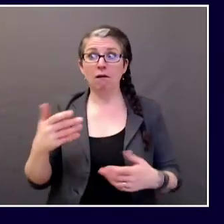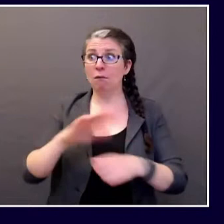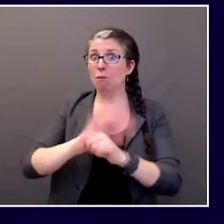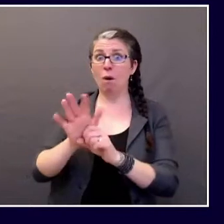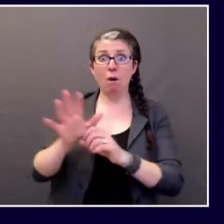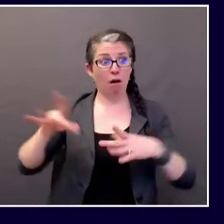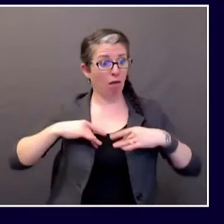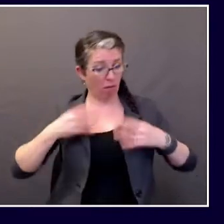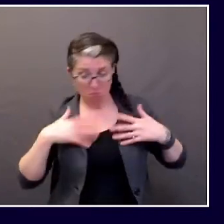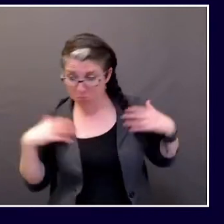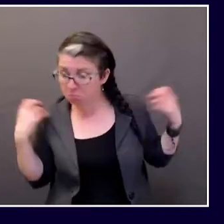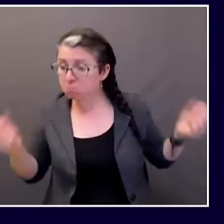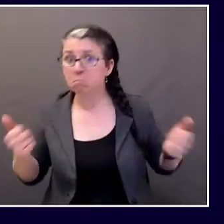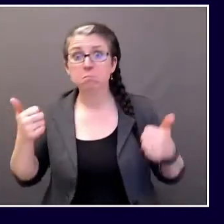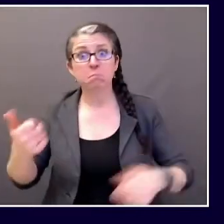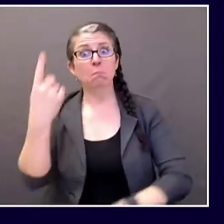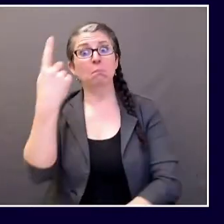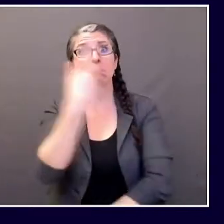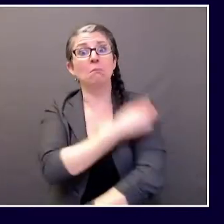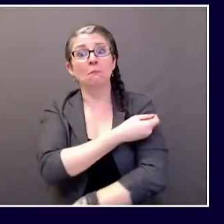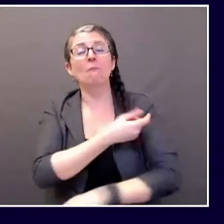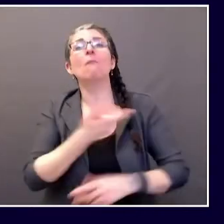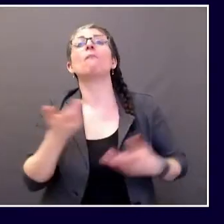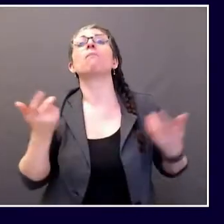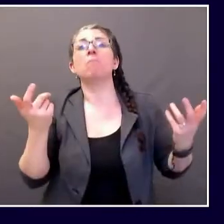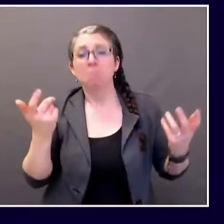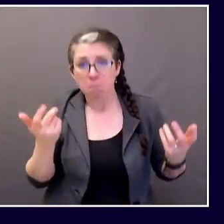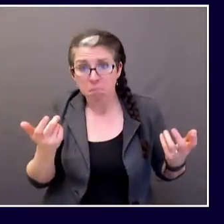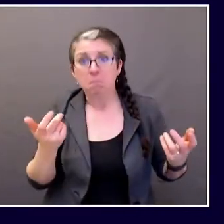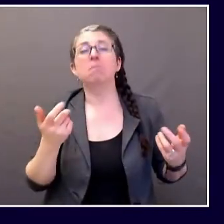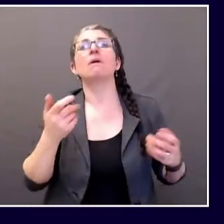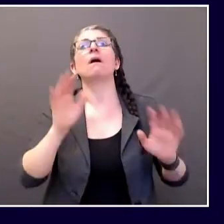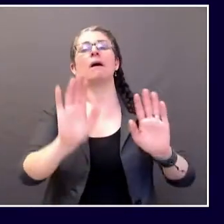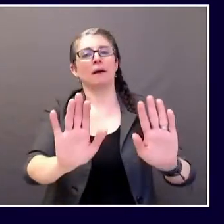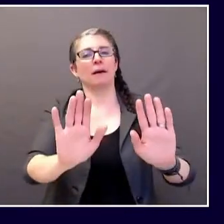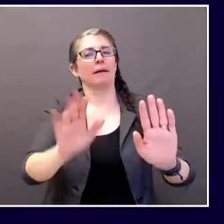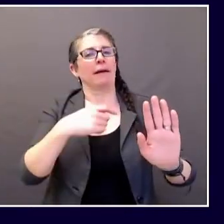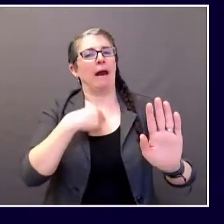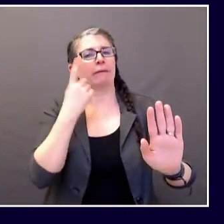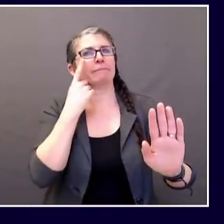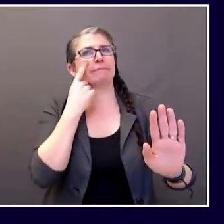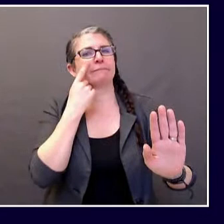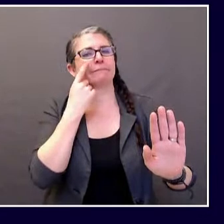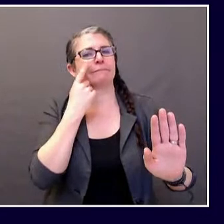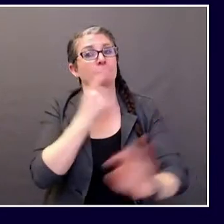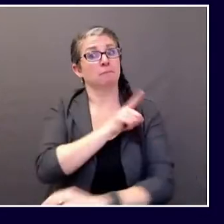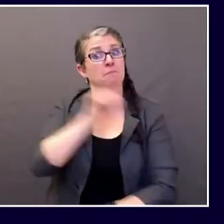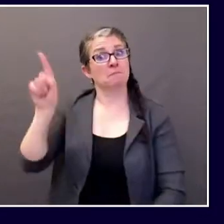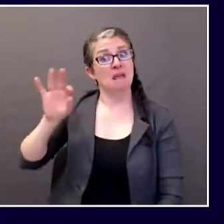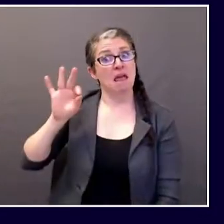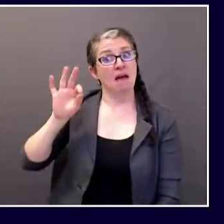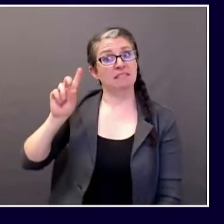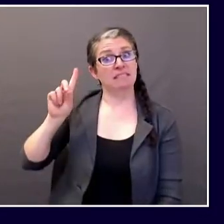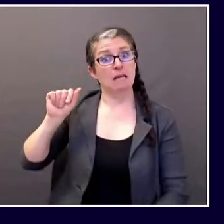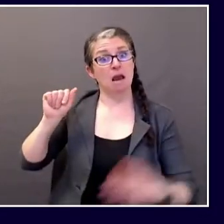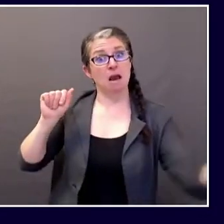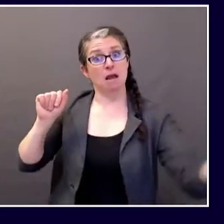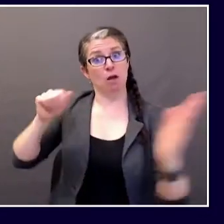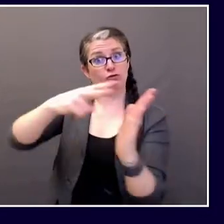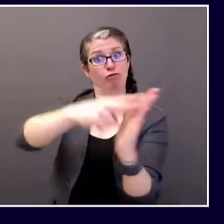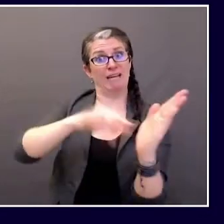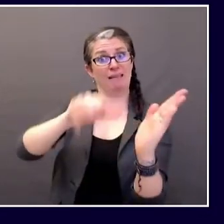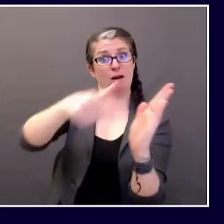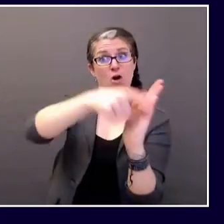that's something that we will then change and take a look at. As you can imagine, verifying who has had COVID, has it been within